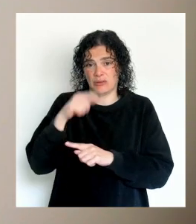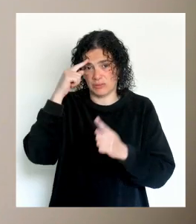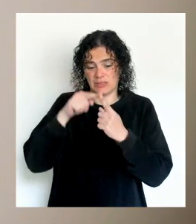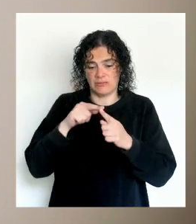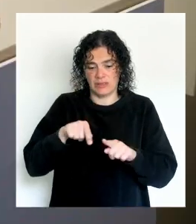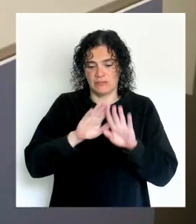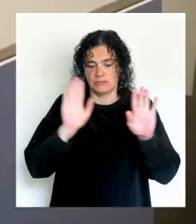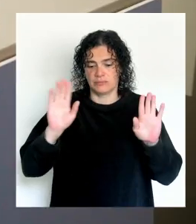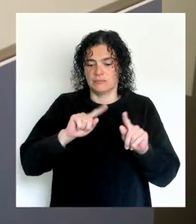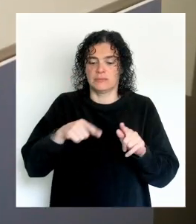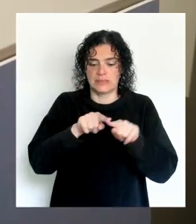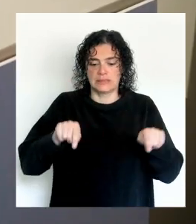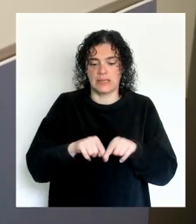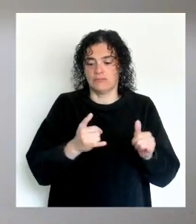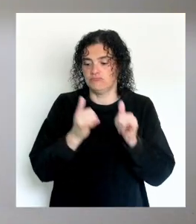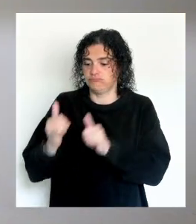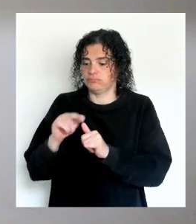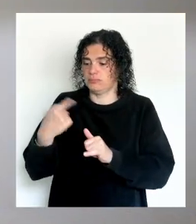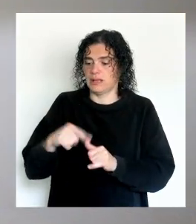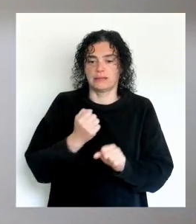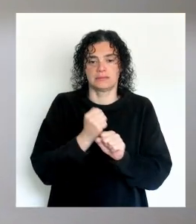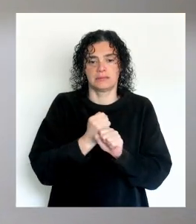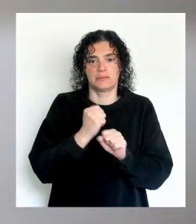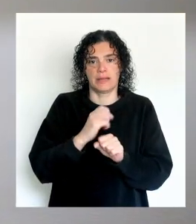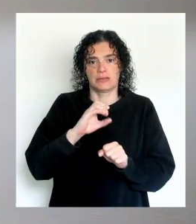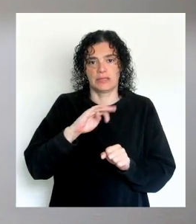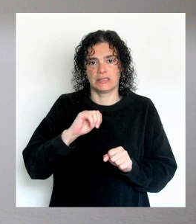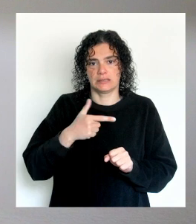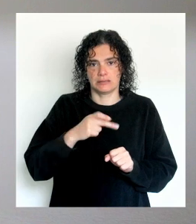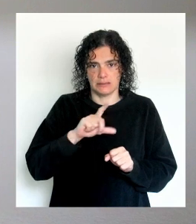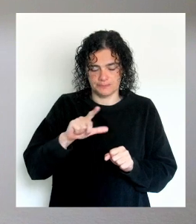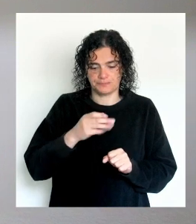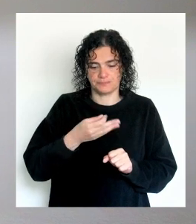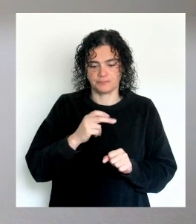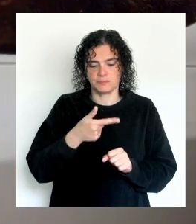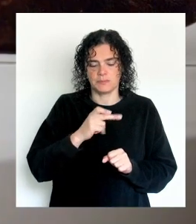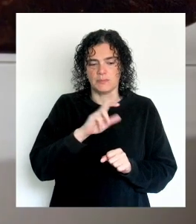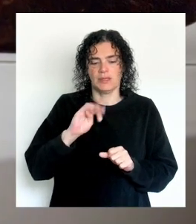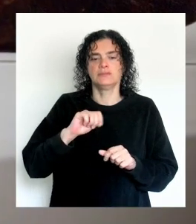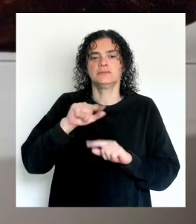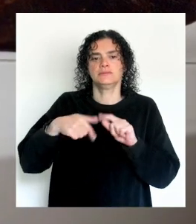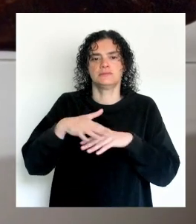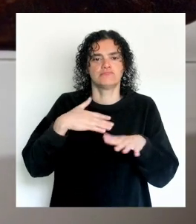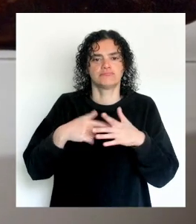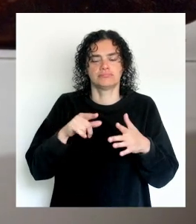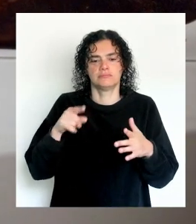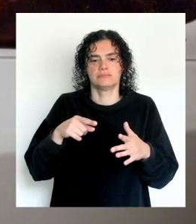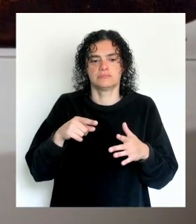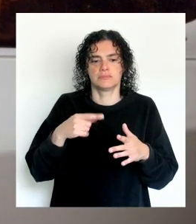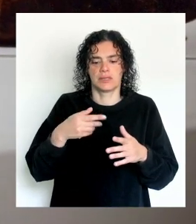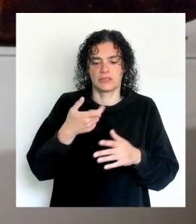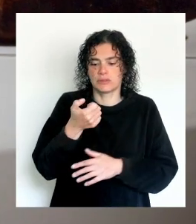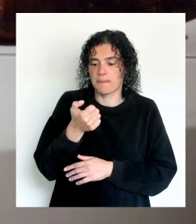show. In the next room, we have work by Crystal Peters. Crystal Peters has done